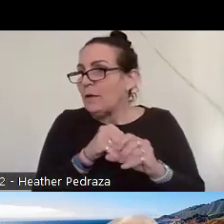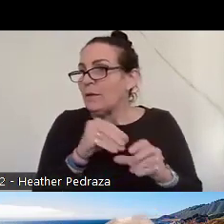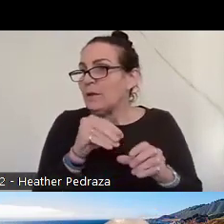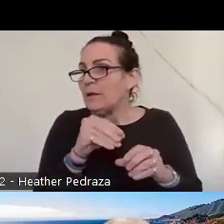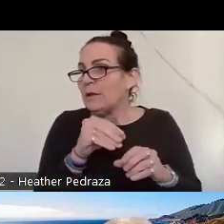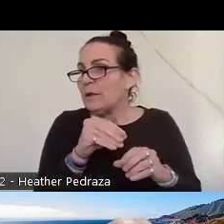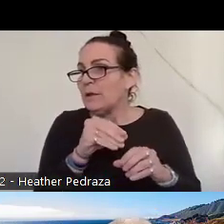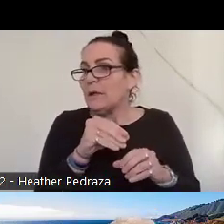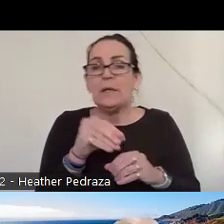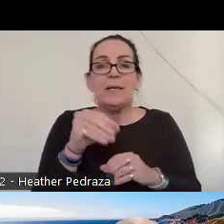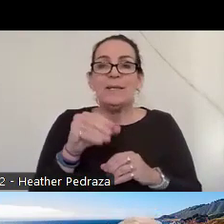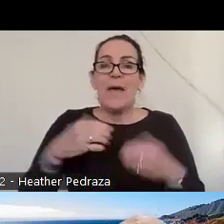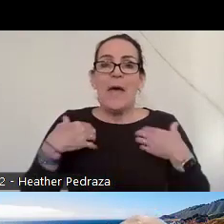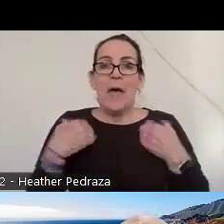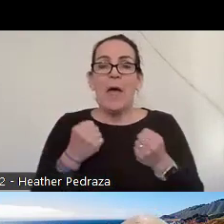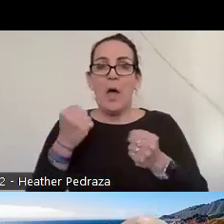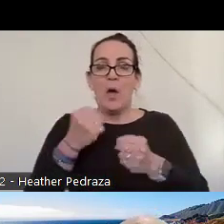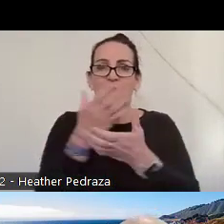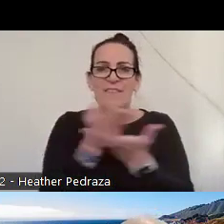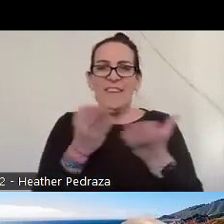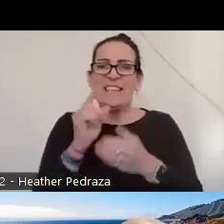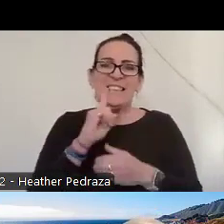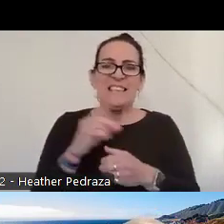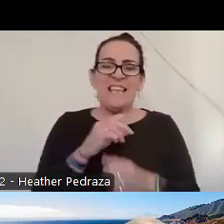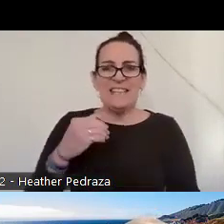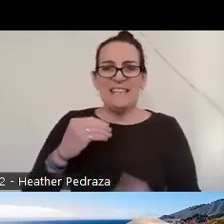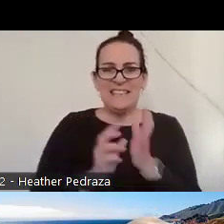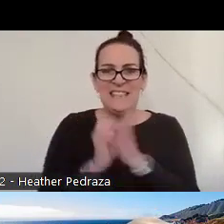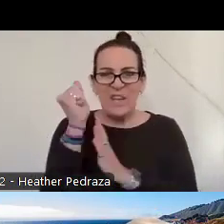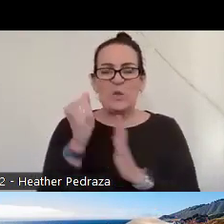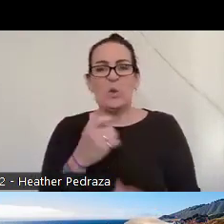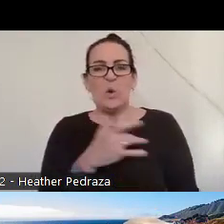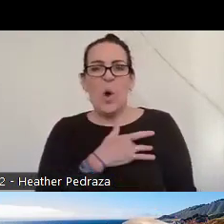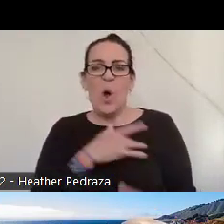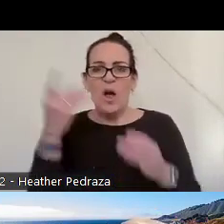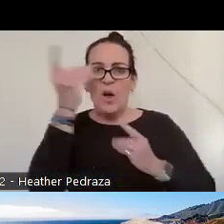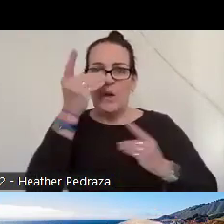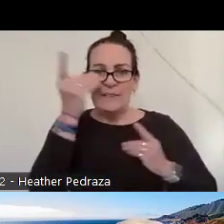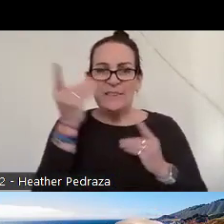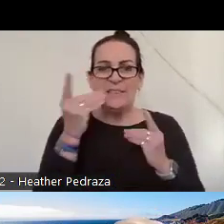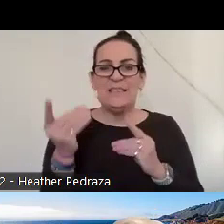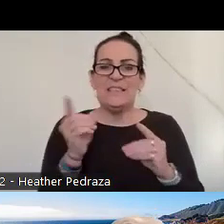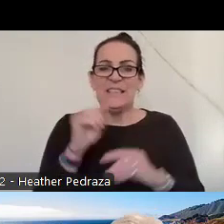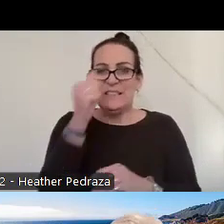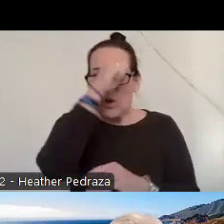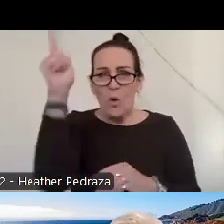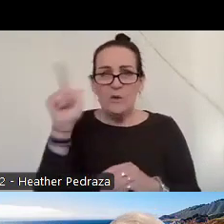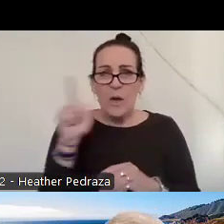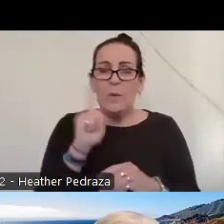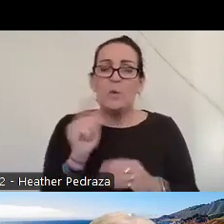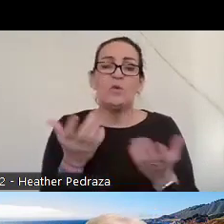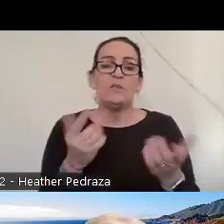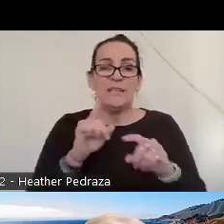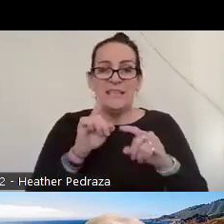health conditions like cancer, heart disease, and Alzheimer's disease. It is primarily driven by a